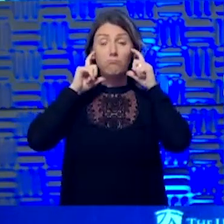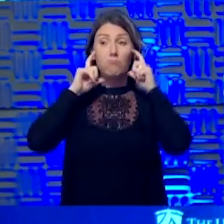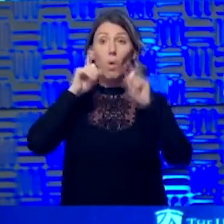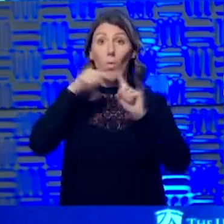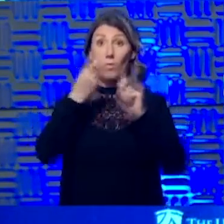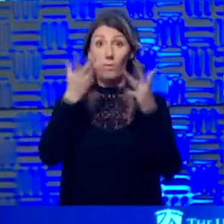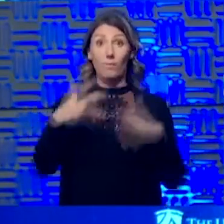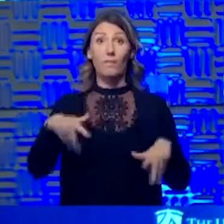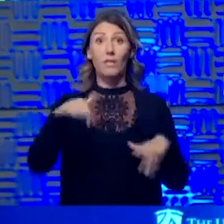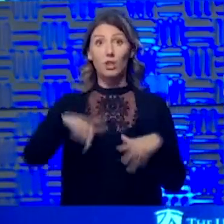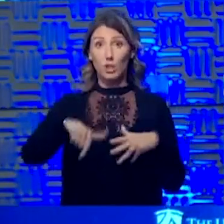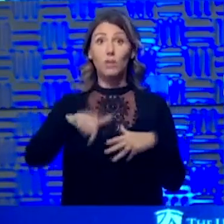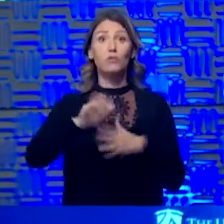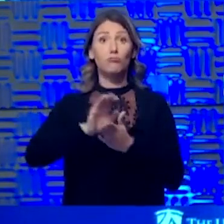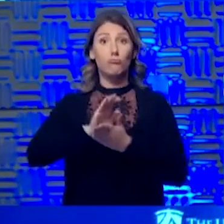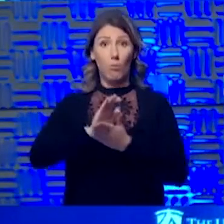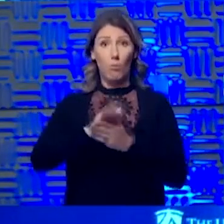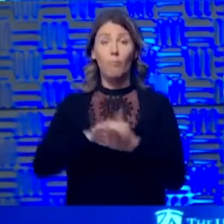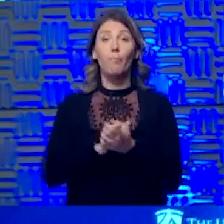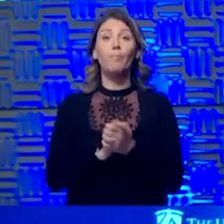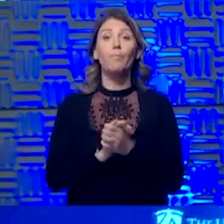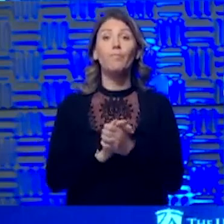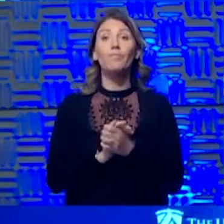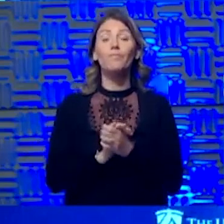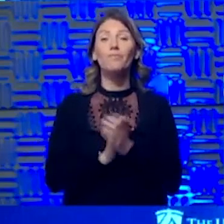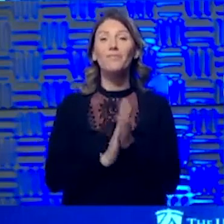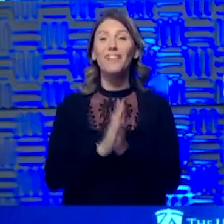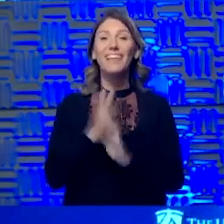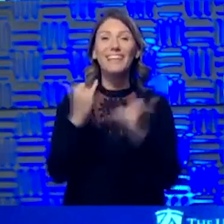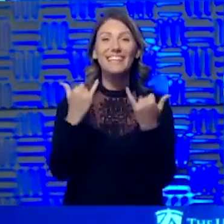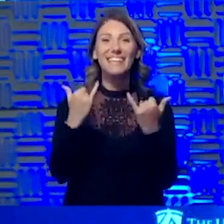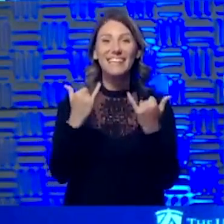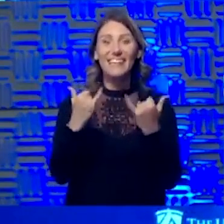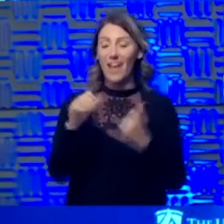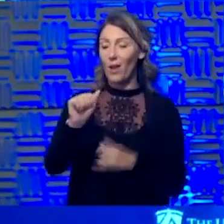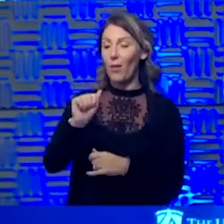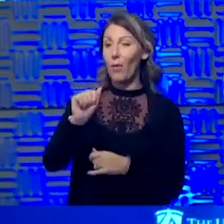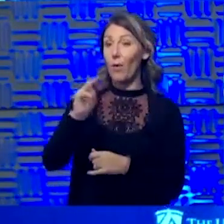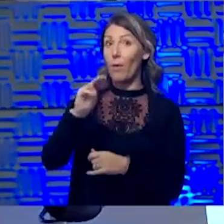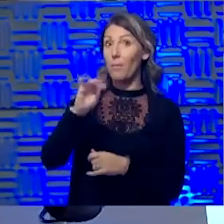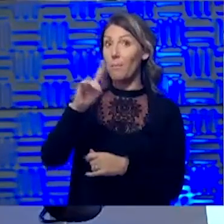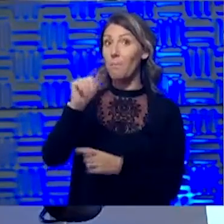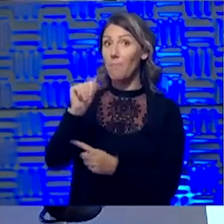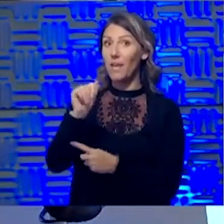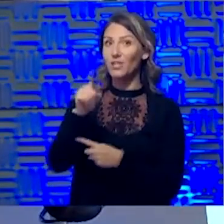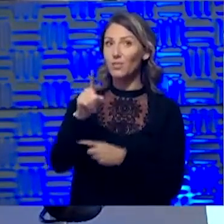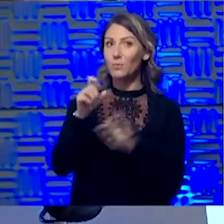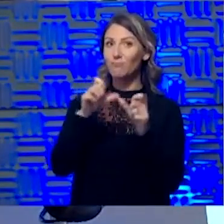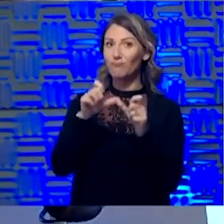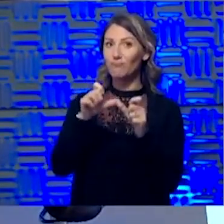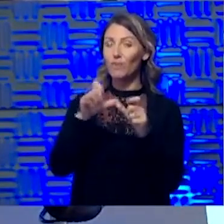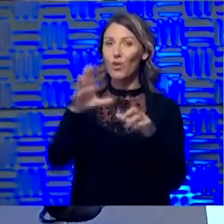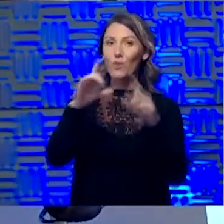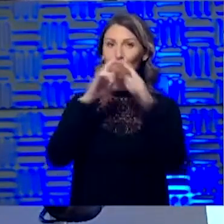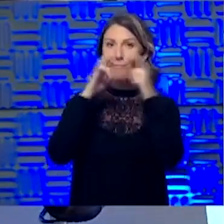with this program. And I have my little spot right here to do that with. Now, Amanda, she's going to keep hers on because she's better than I am. I already knew